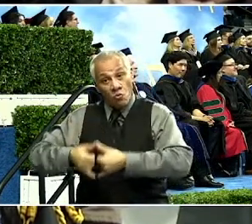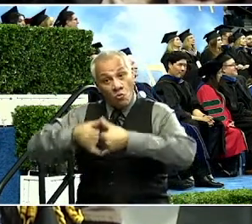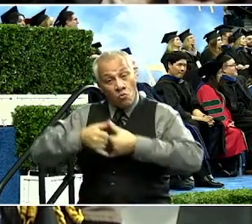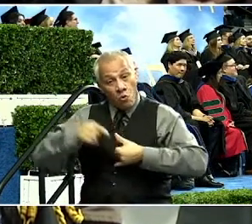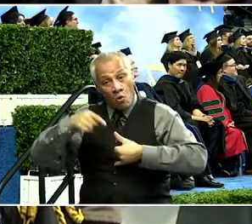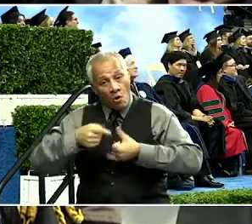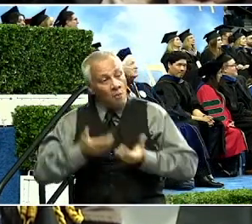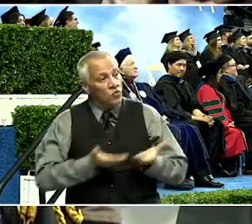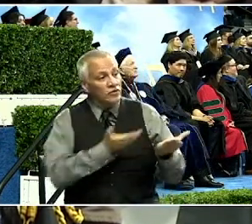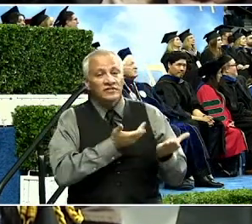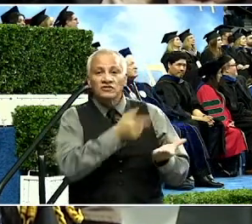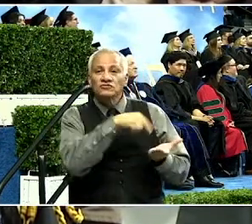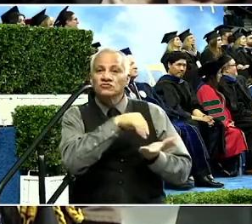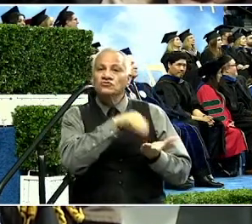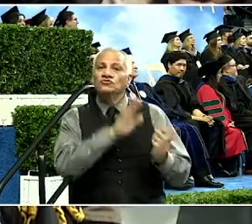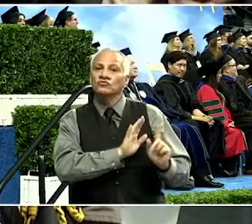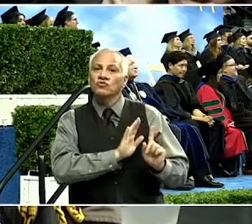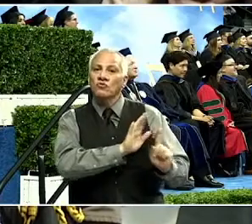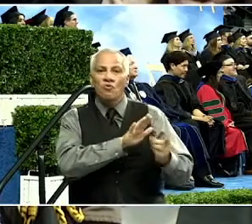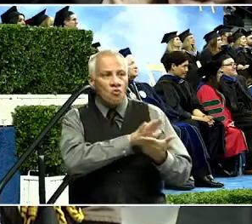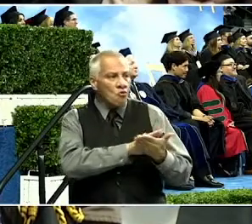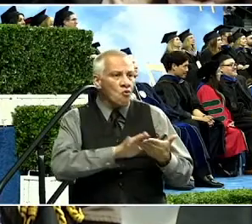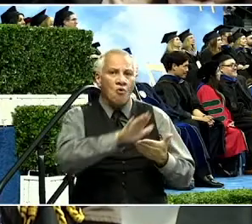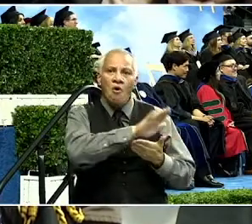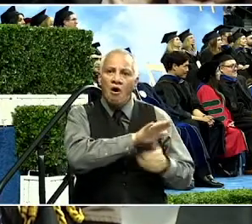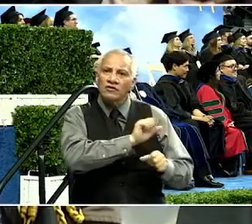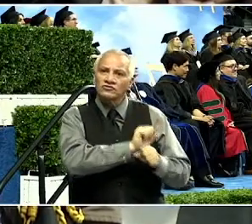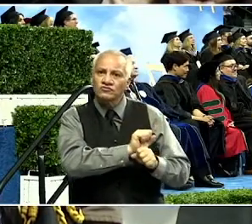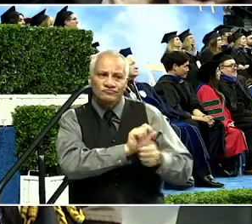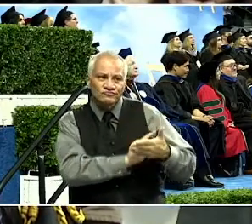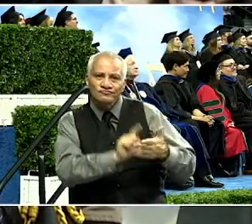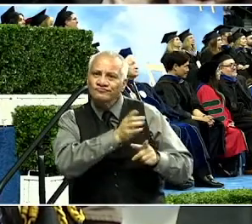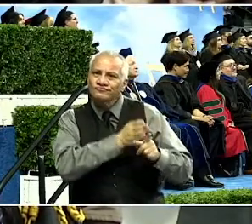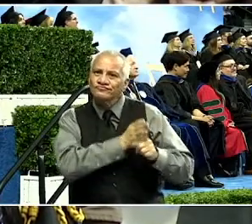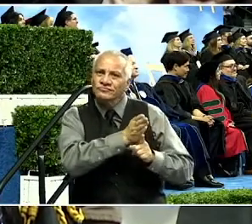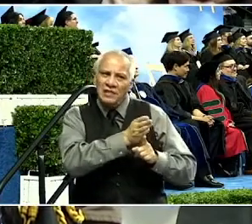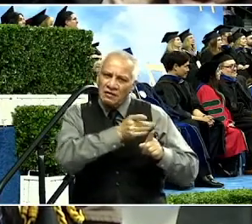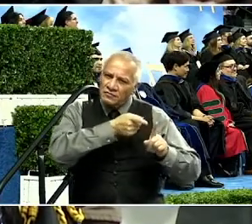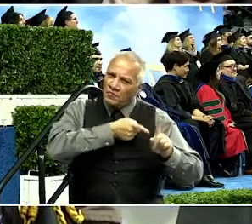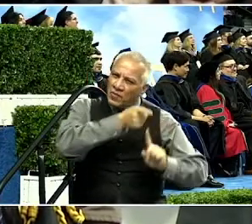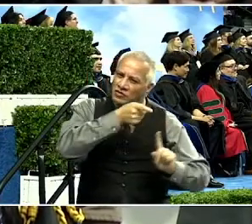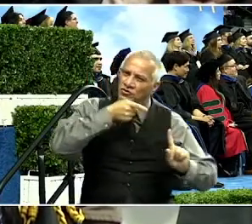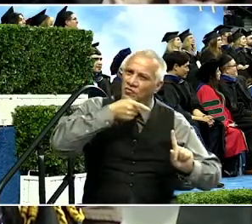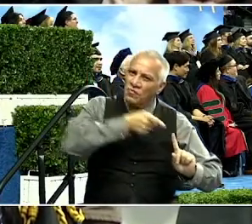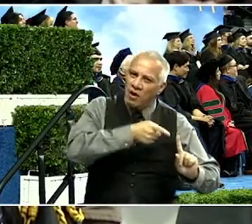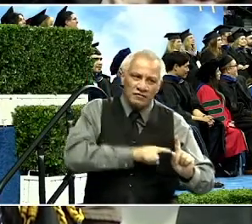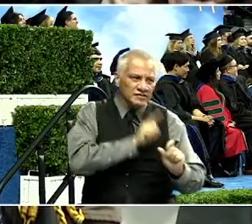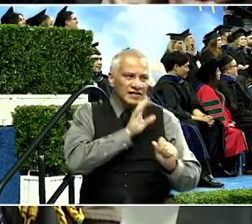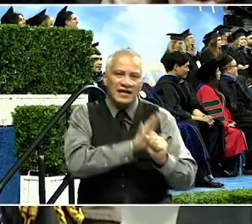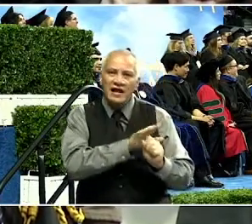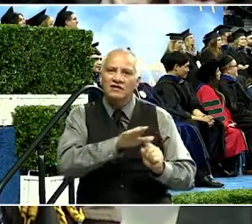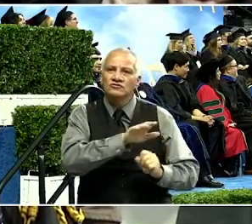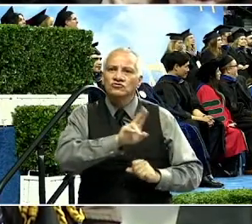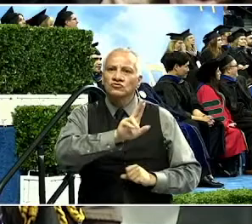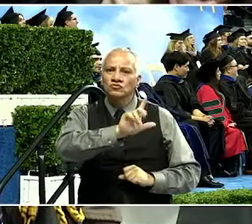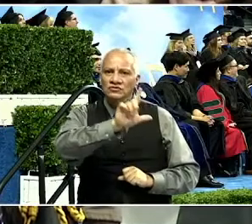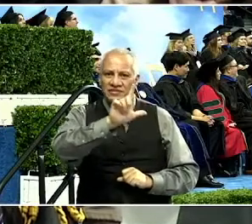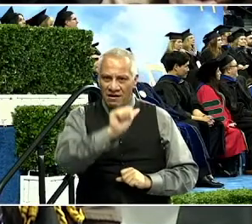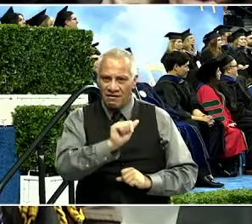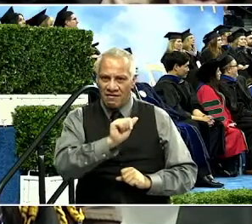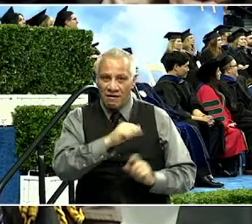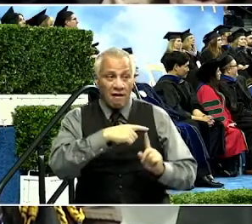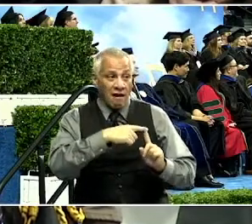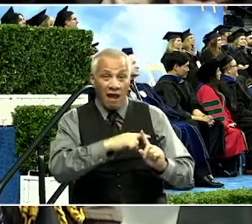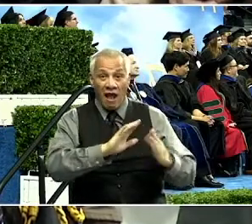is presented to students whose college careers have been distinguished by dedication to UCLA and